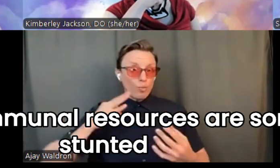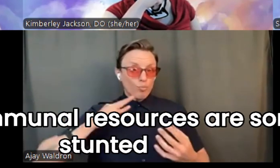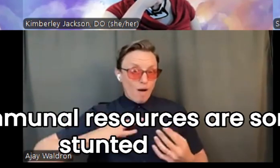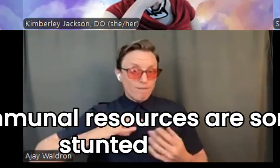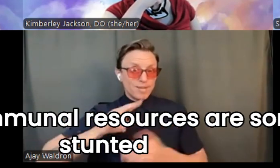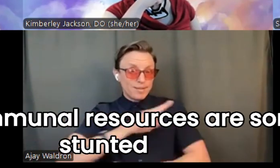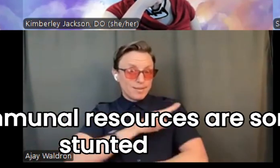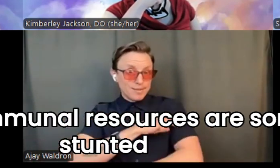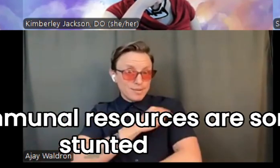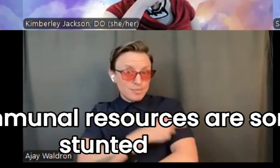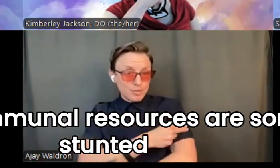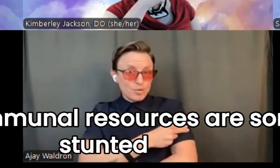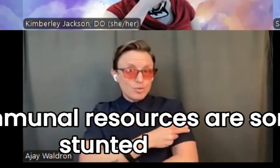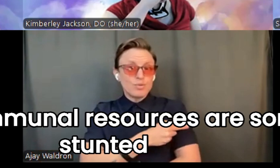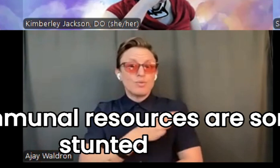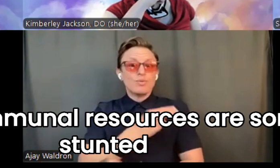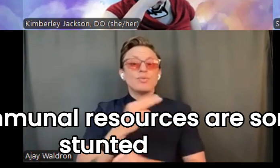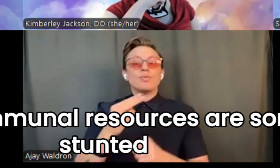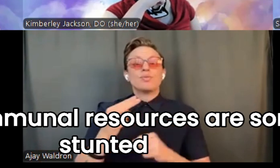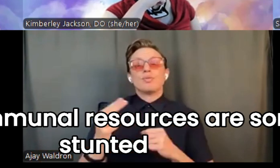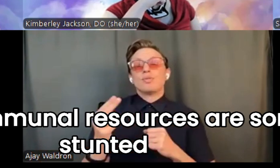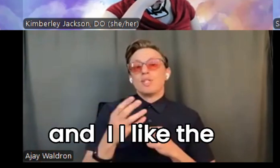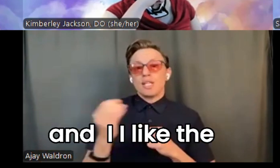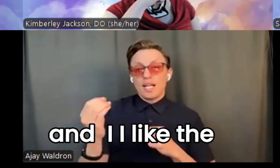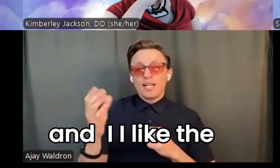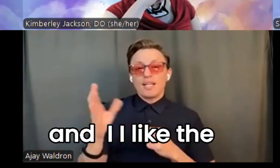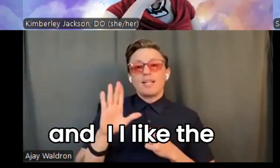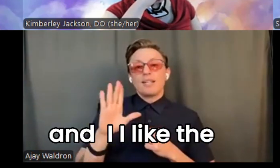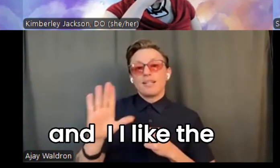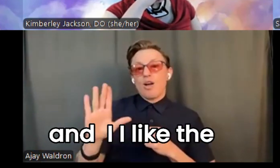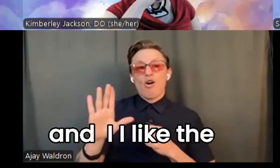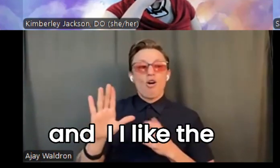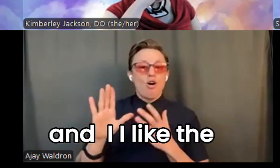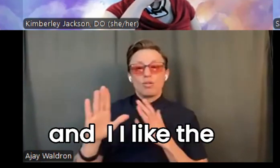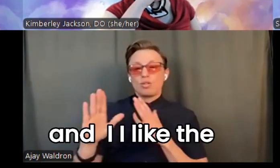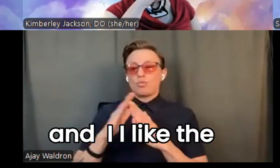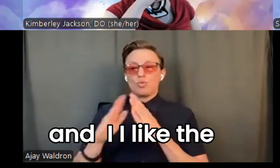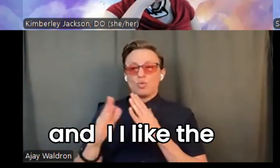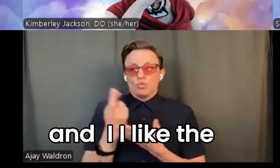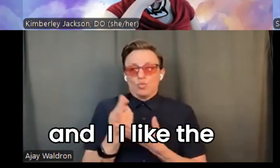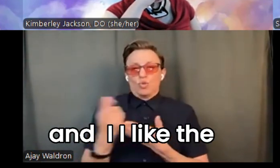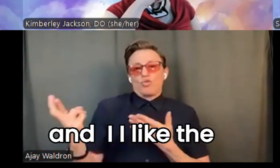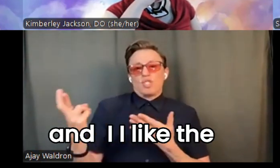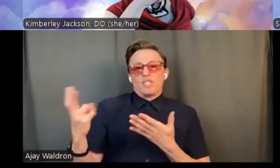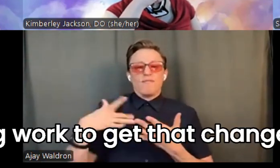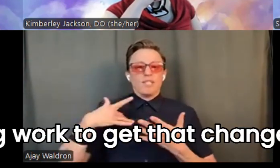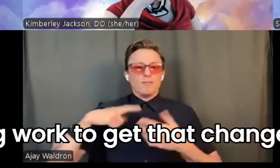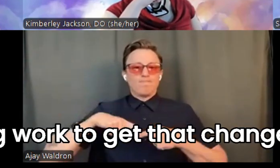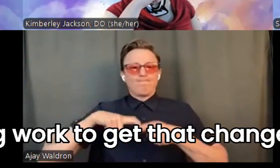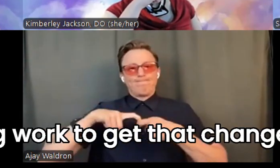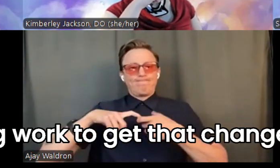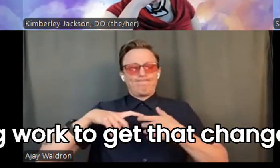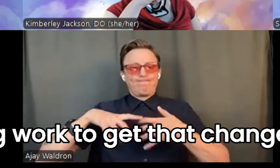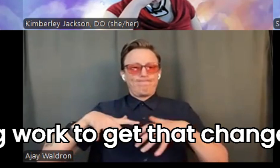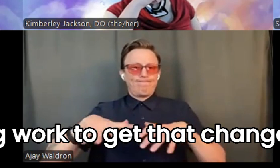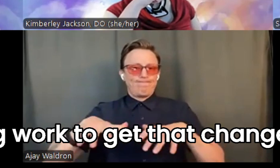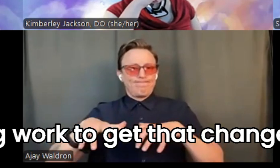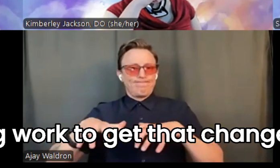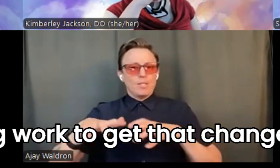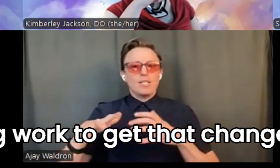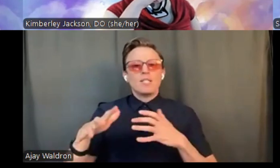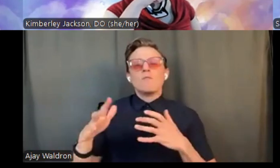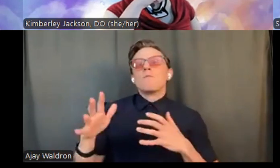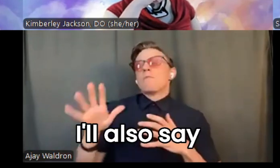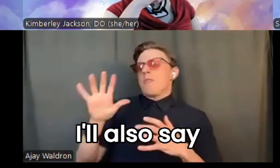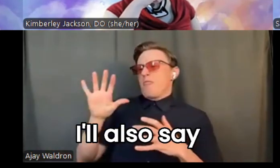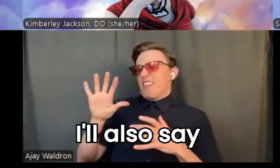like intercommunal resources are sort of stunted, and I like the ongoing work to get that